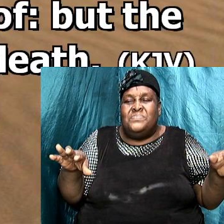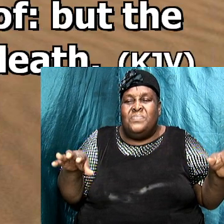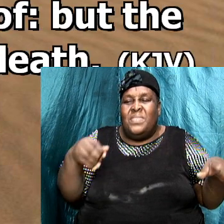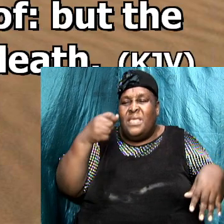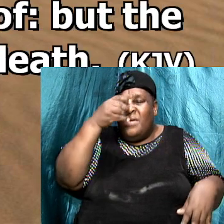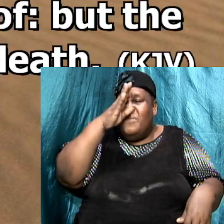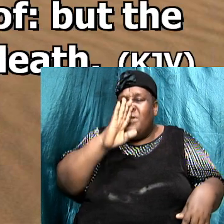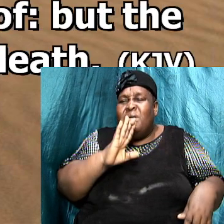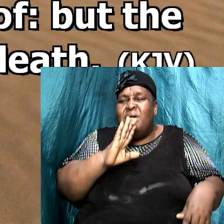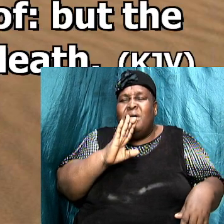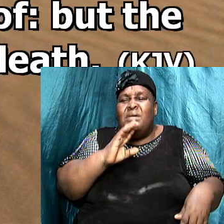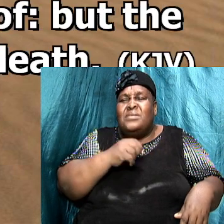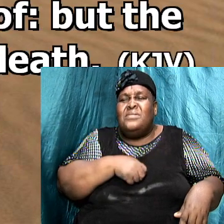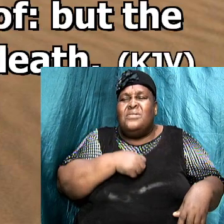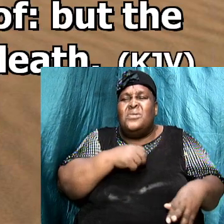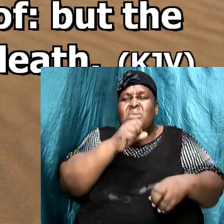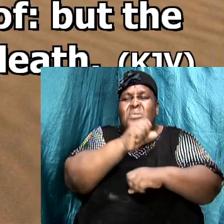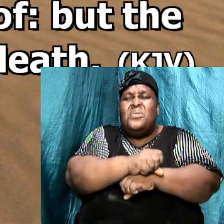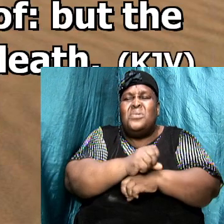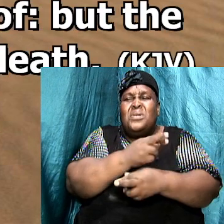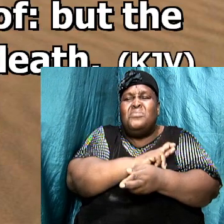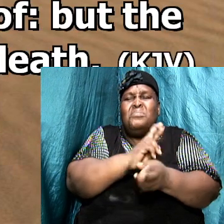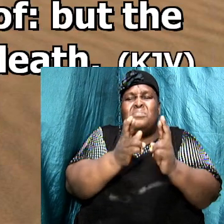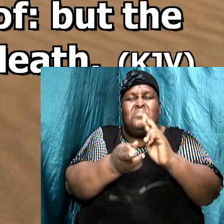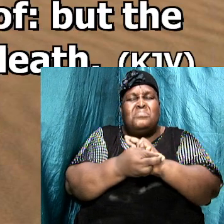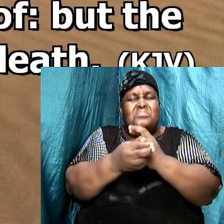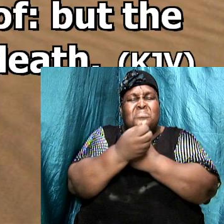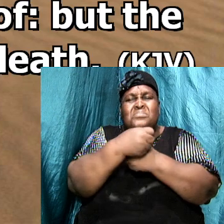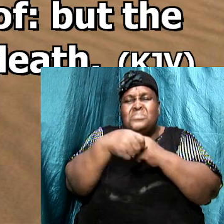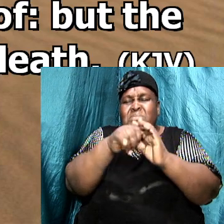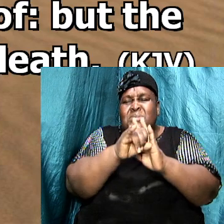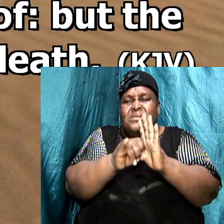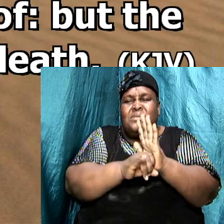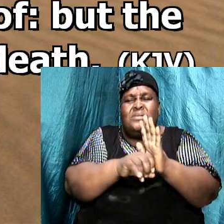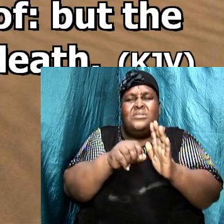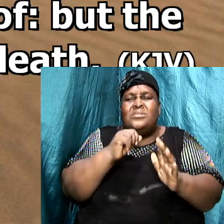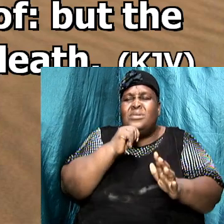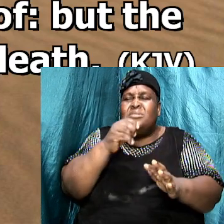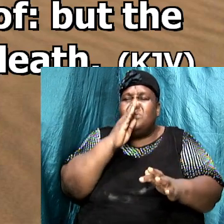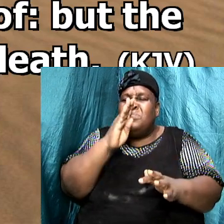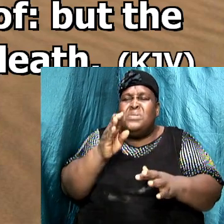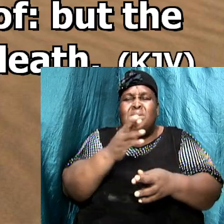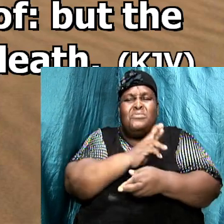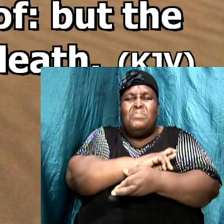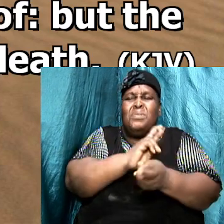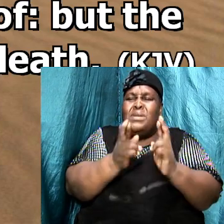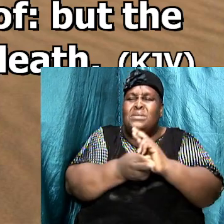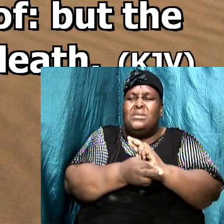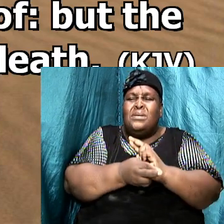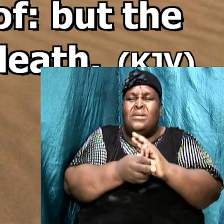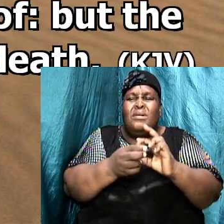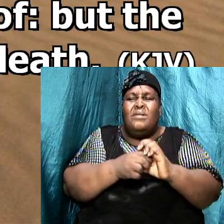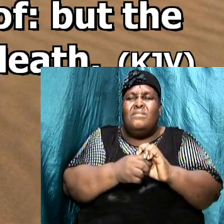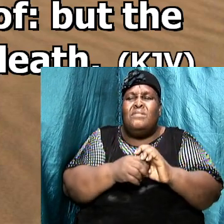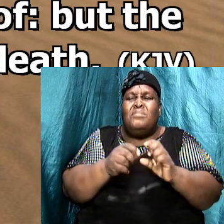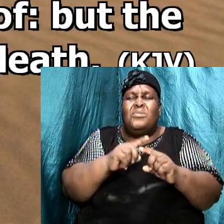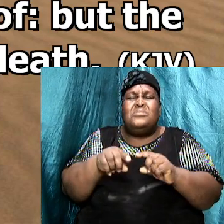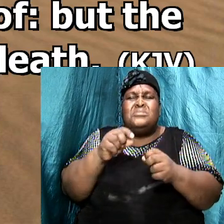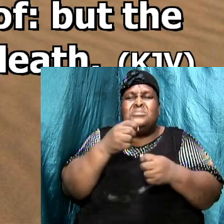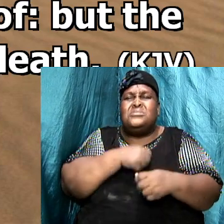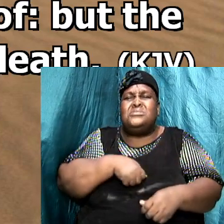For godly sorrow worketh repentance to salvation, not to be repented of, but the sorrows of the